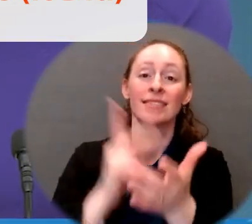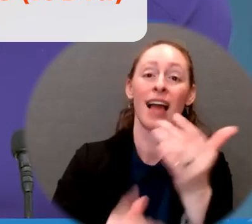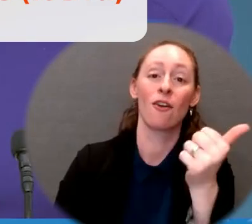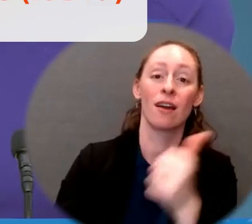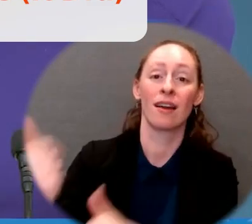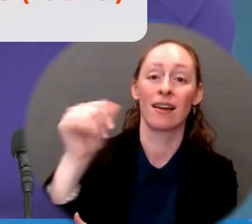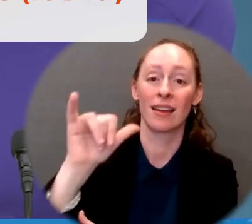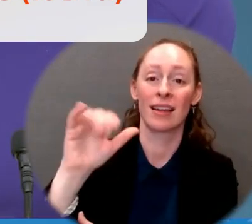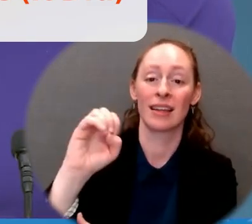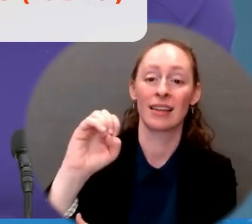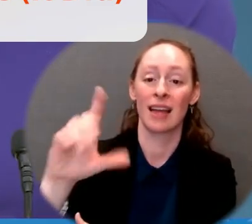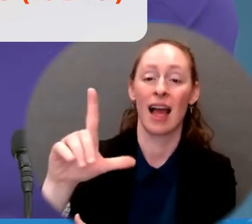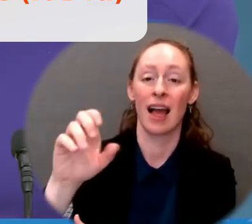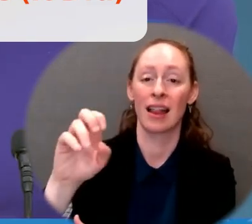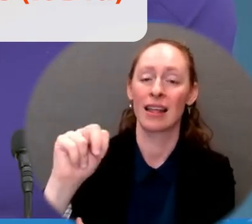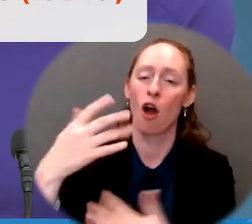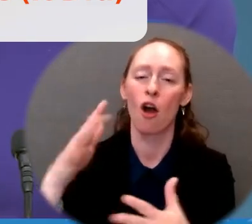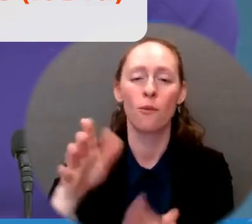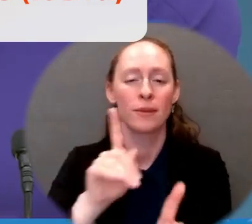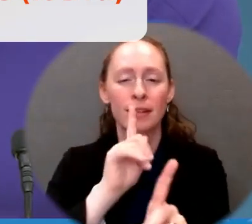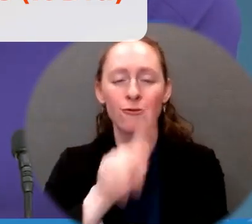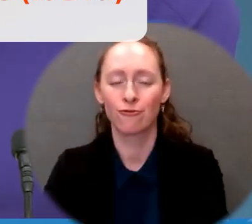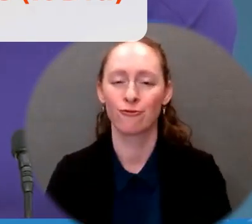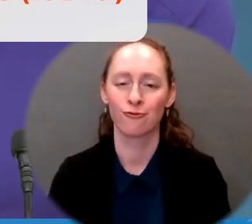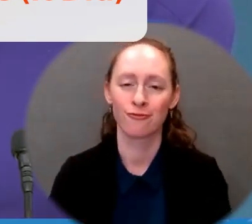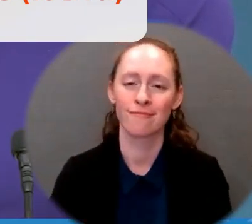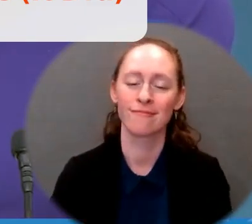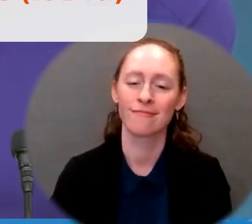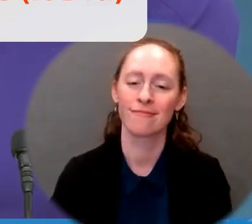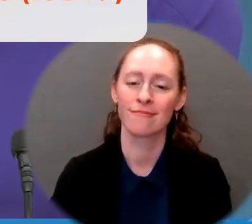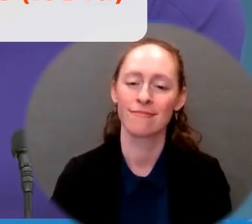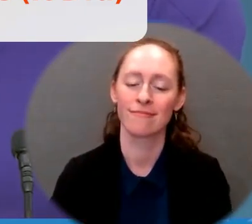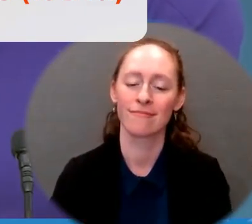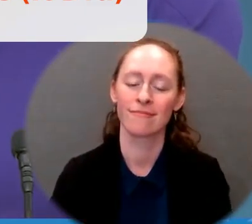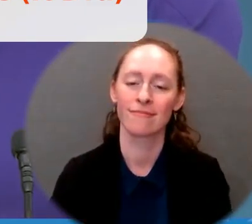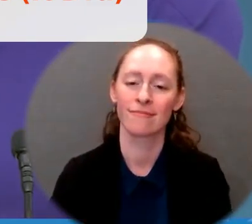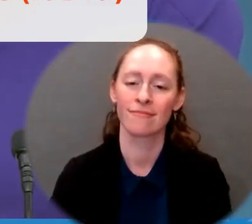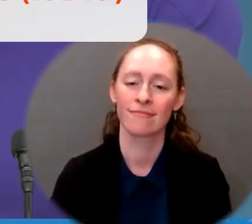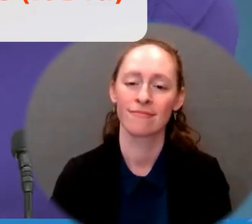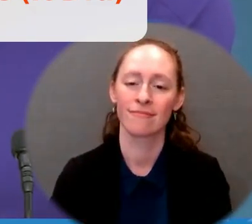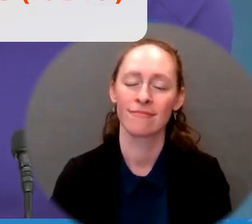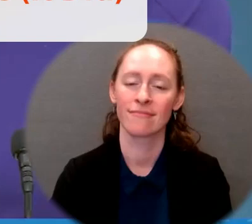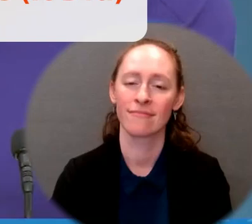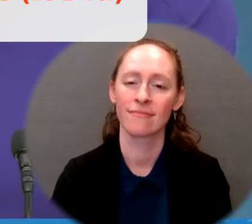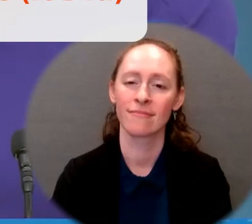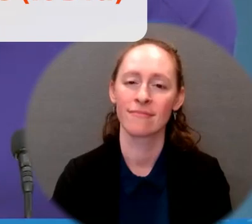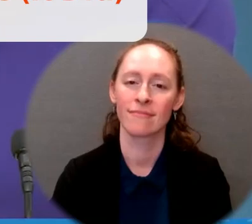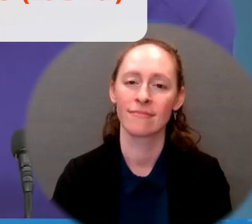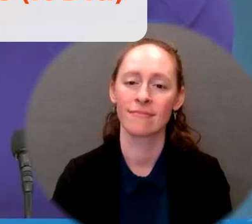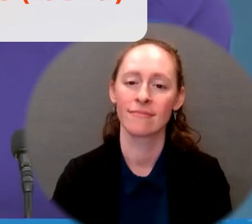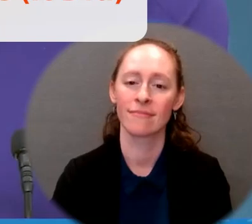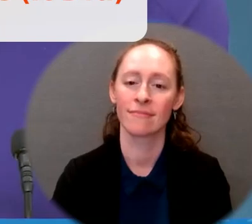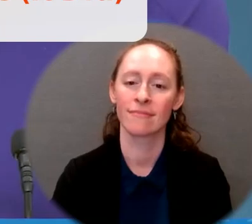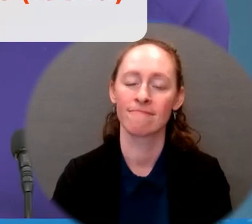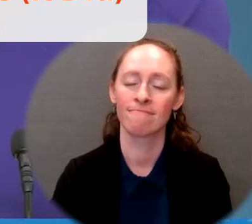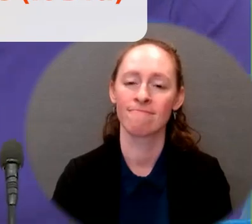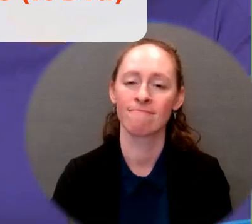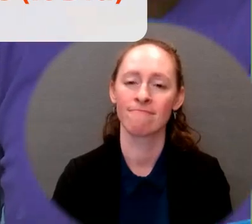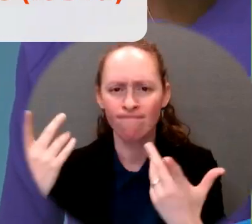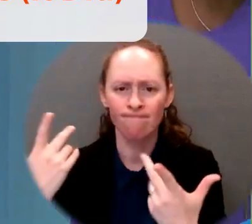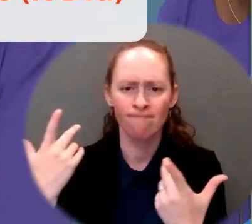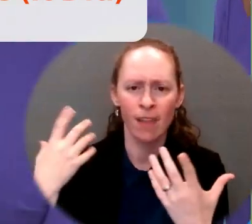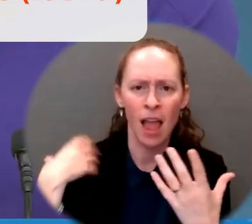the economic space, has spoken to this, so I will leave her words speak to that, to the statement that you just